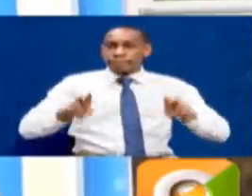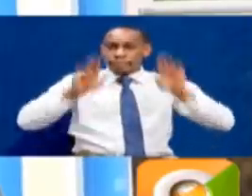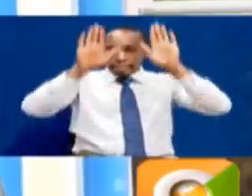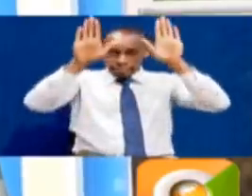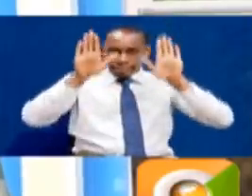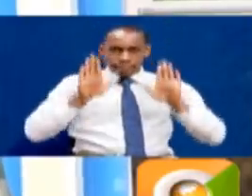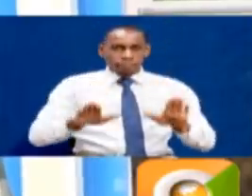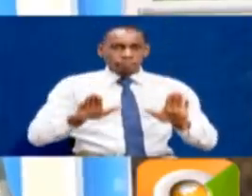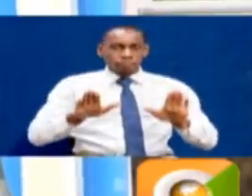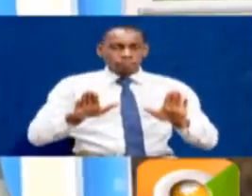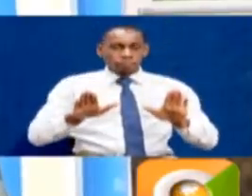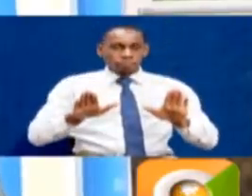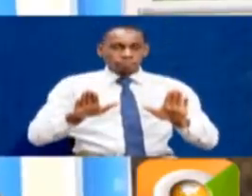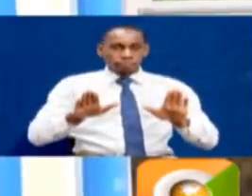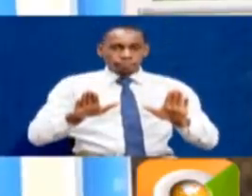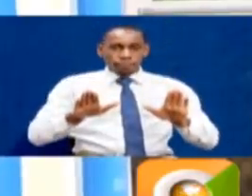important